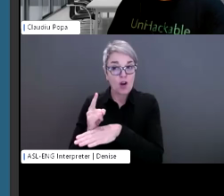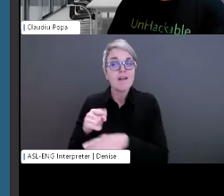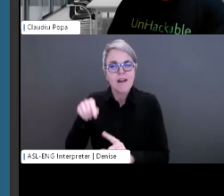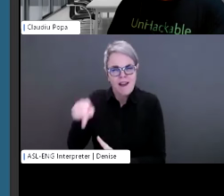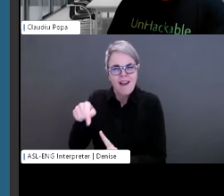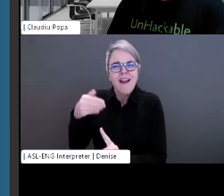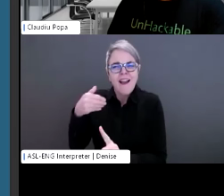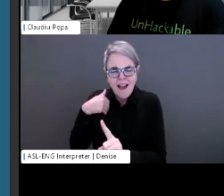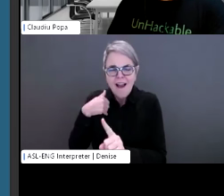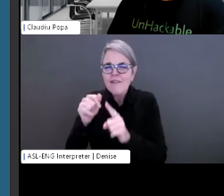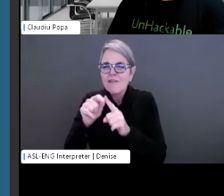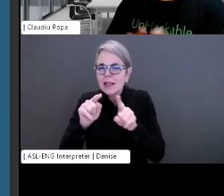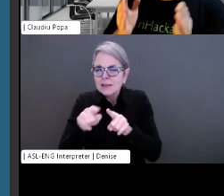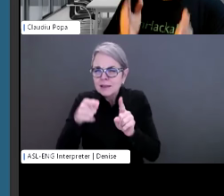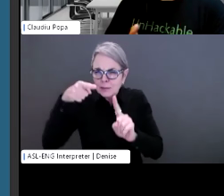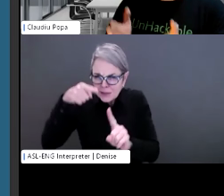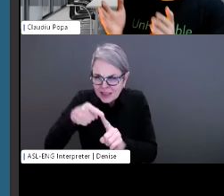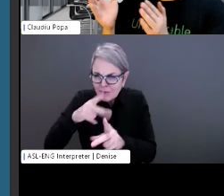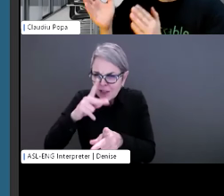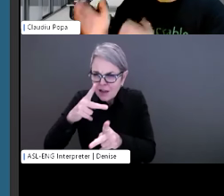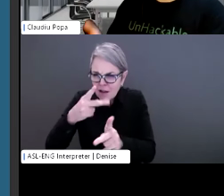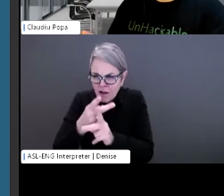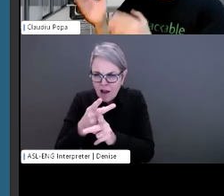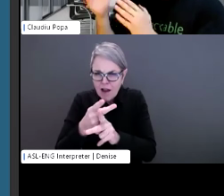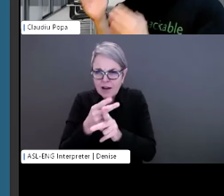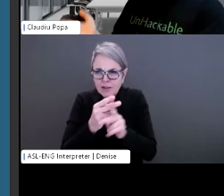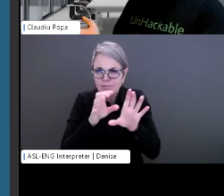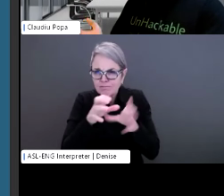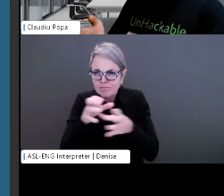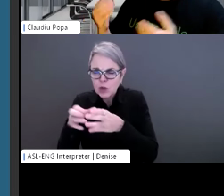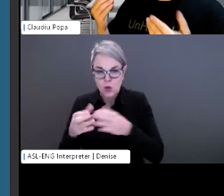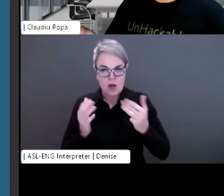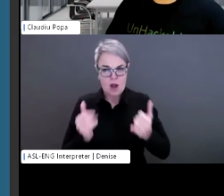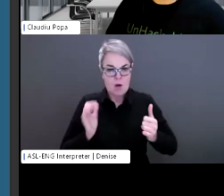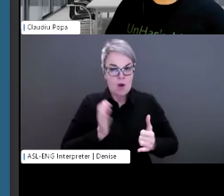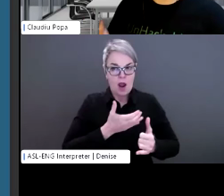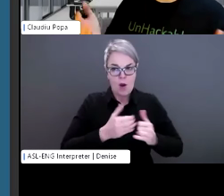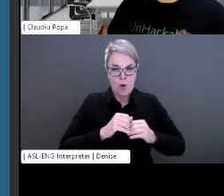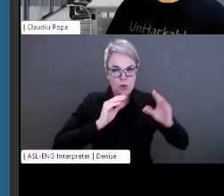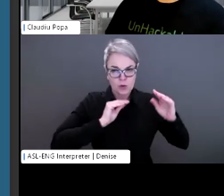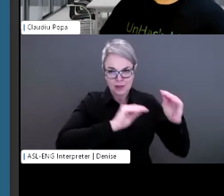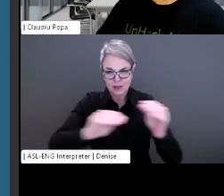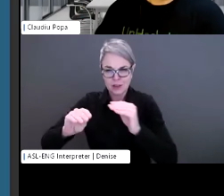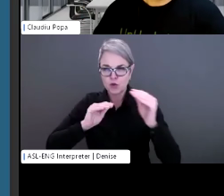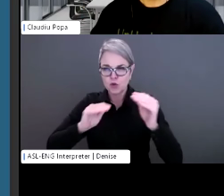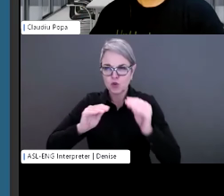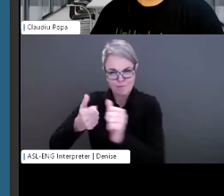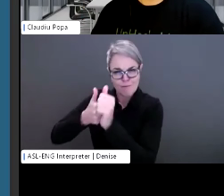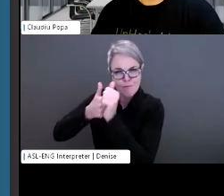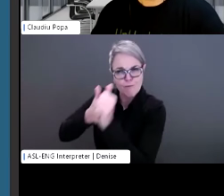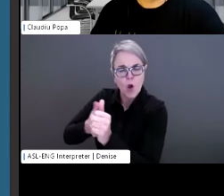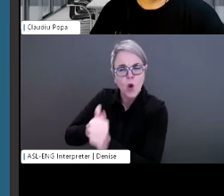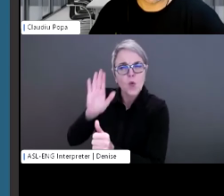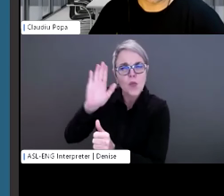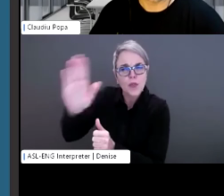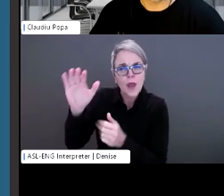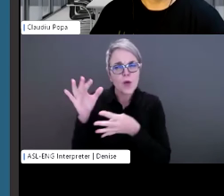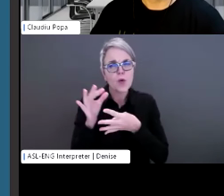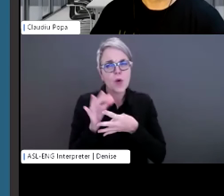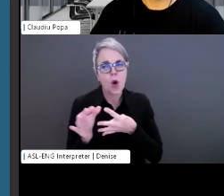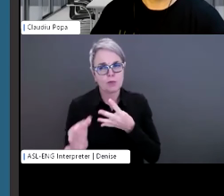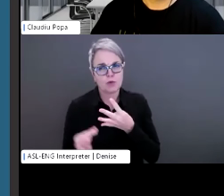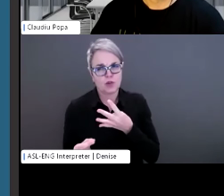people based on a small number of options that criminals have. So let's see if we can